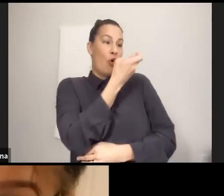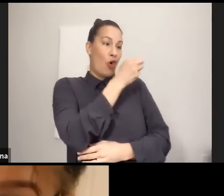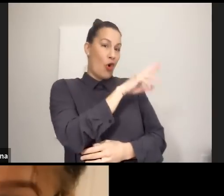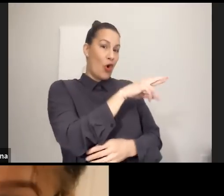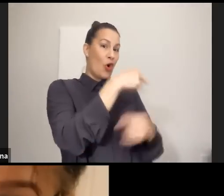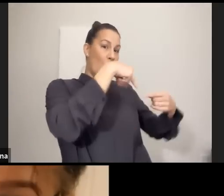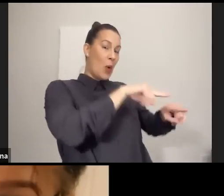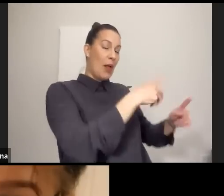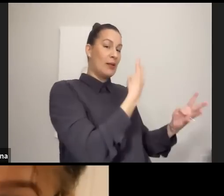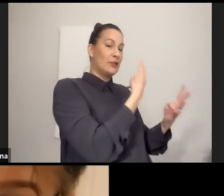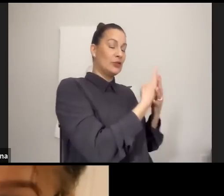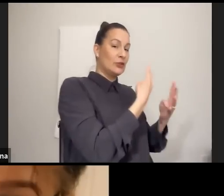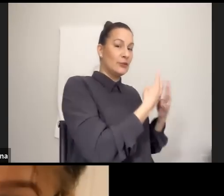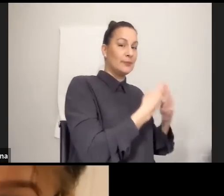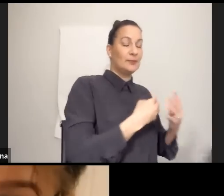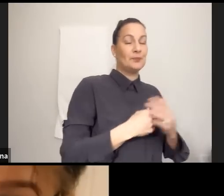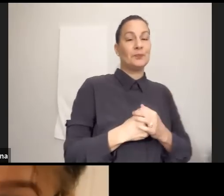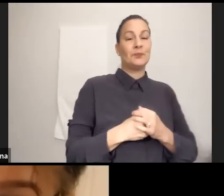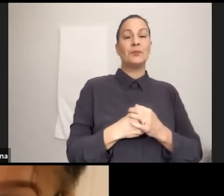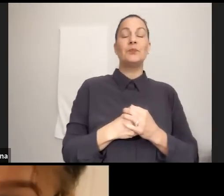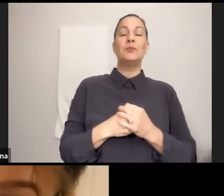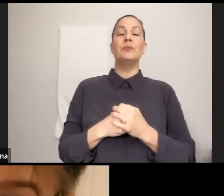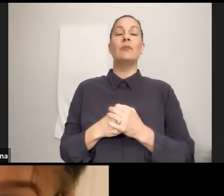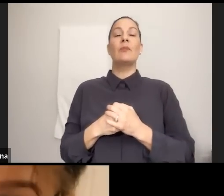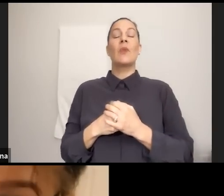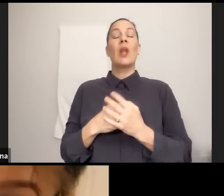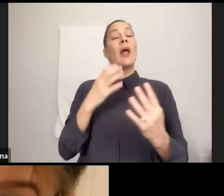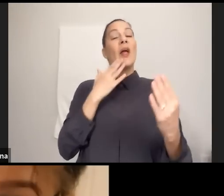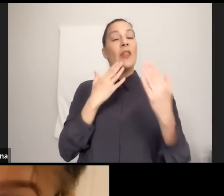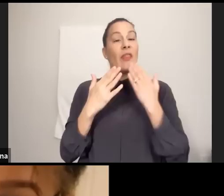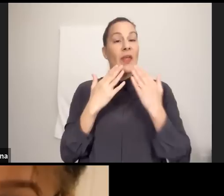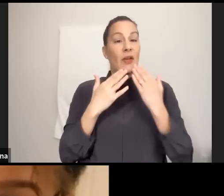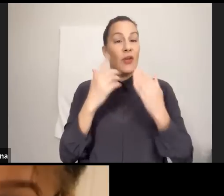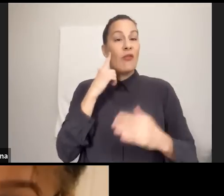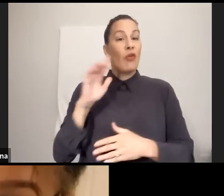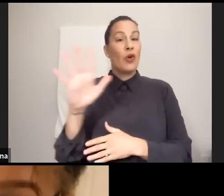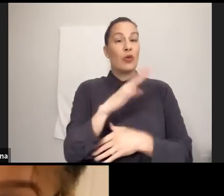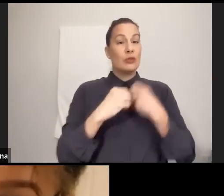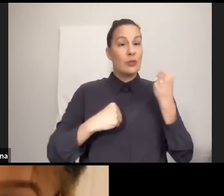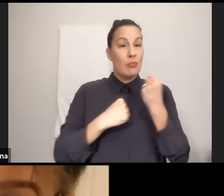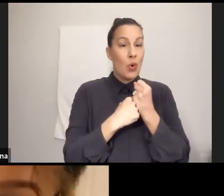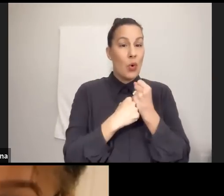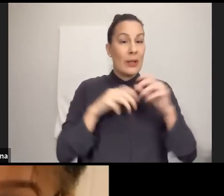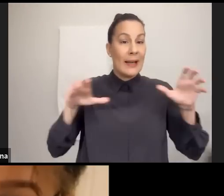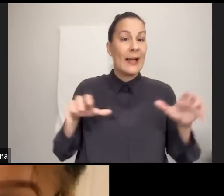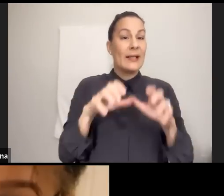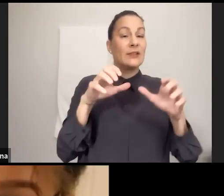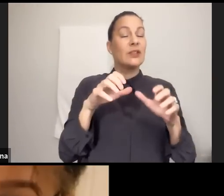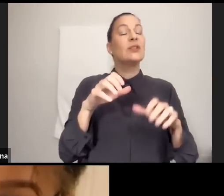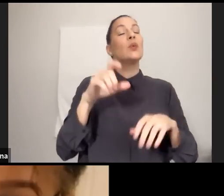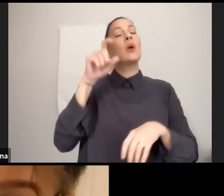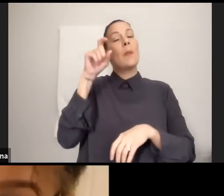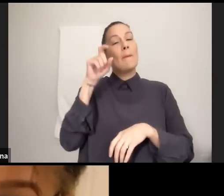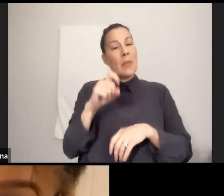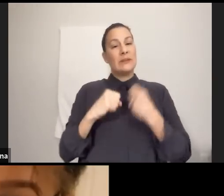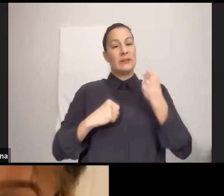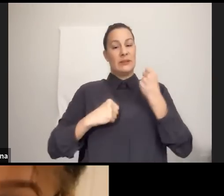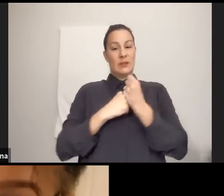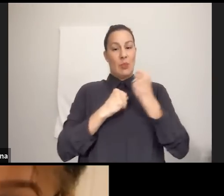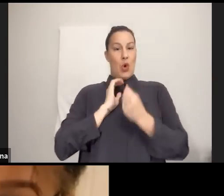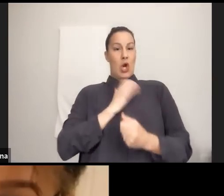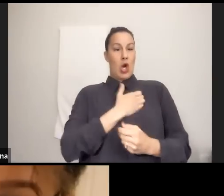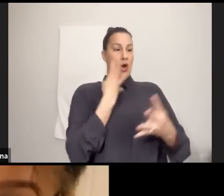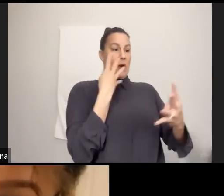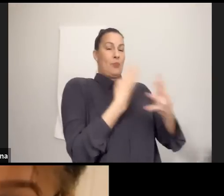sex workers' voices into this action. It's only right that we lift up our incarcerated comrades, since this day is so much